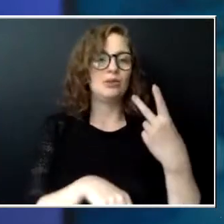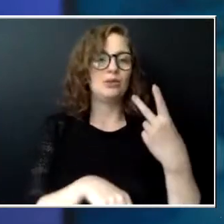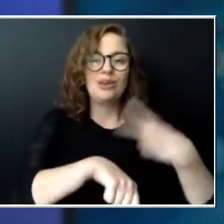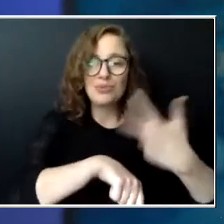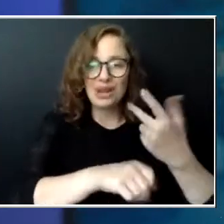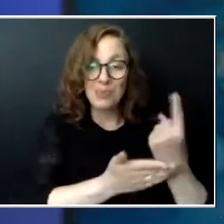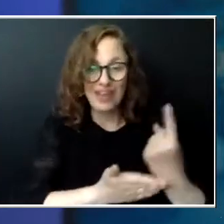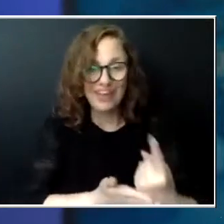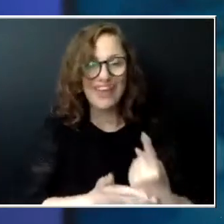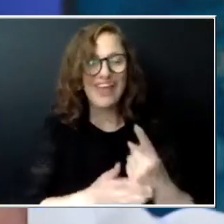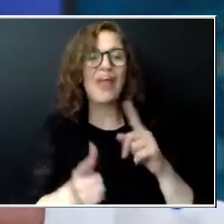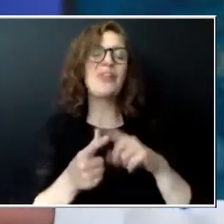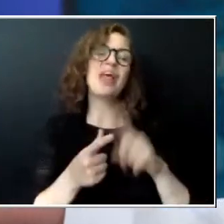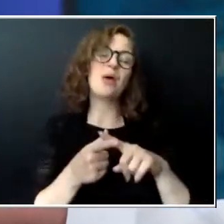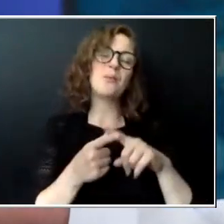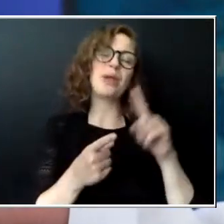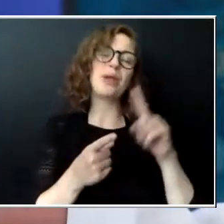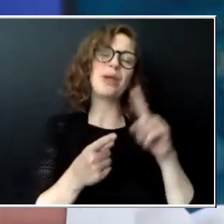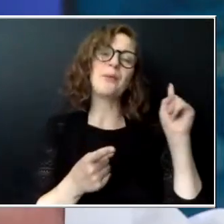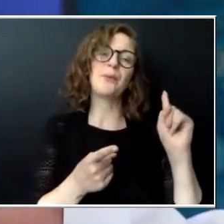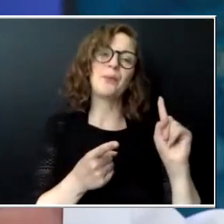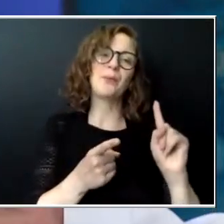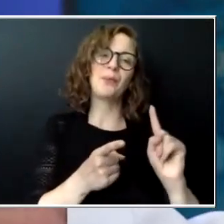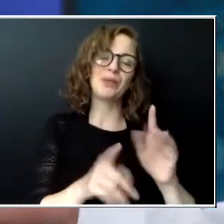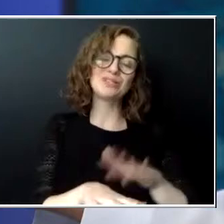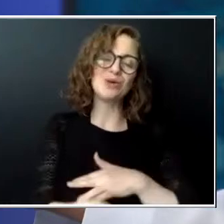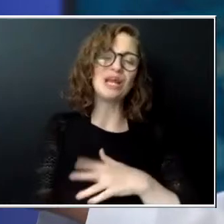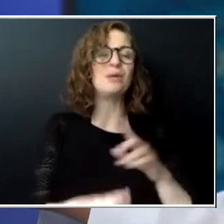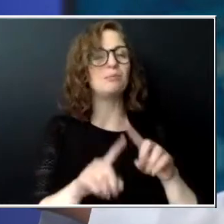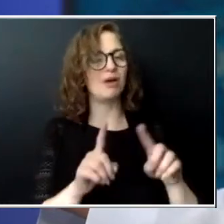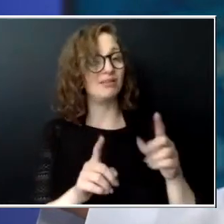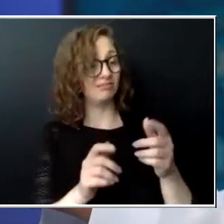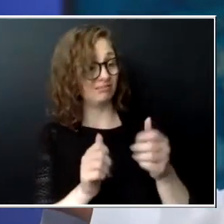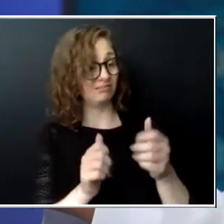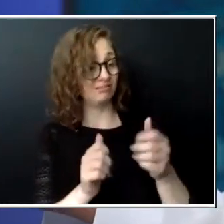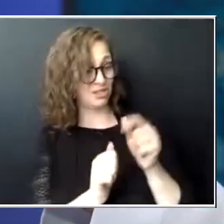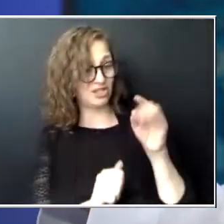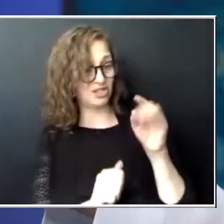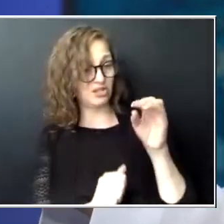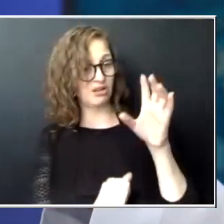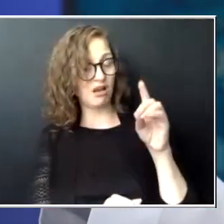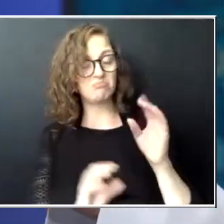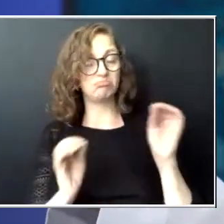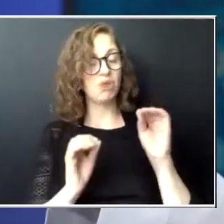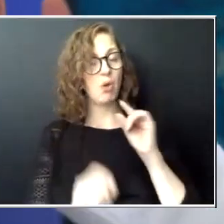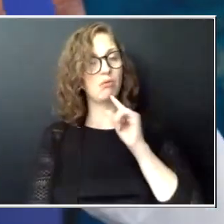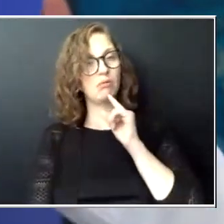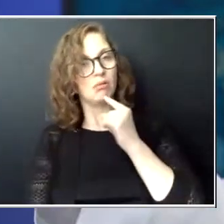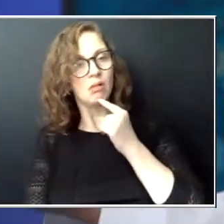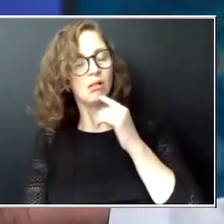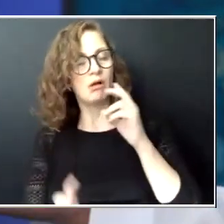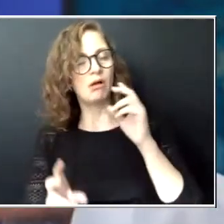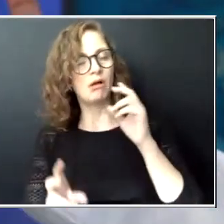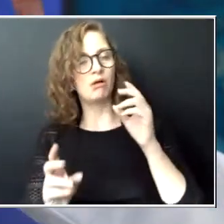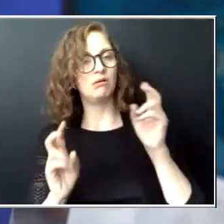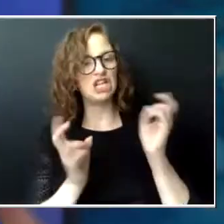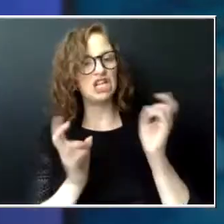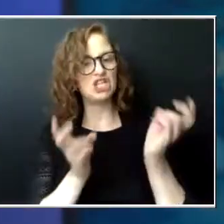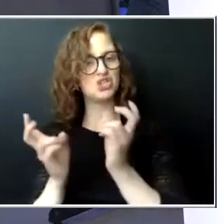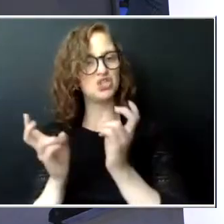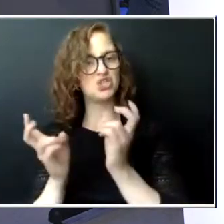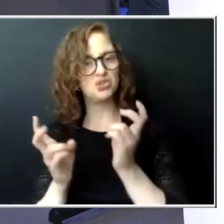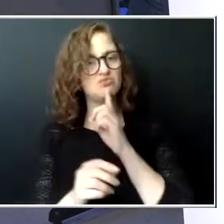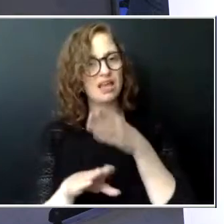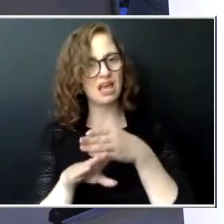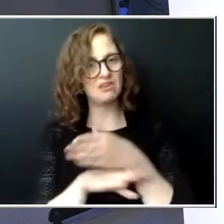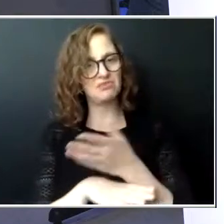out. But for Todd, like, you've not had any major issues really after the other medication side effects, but